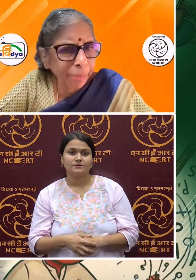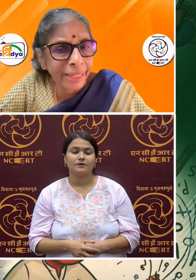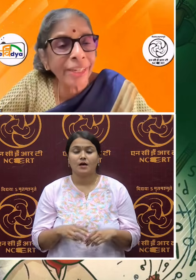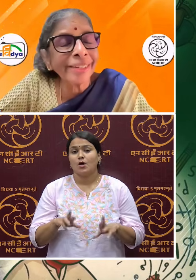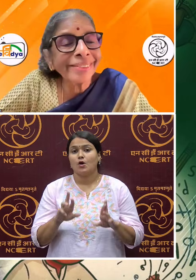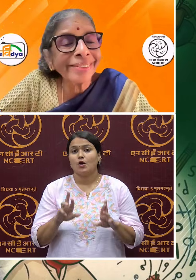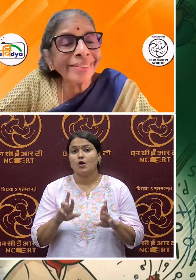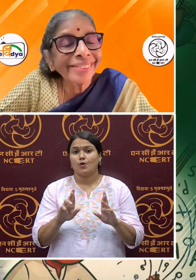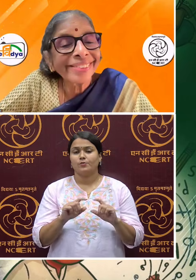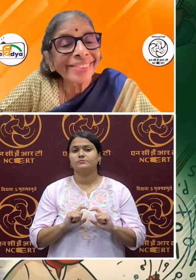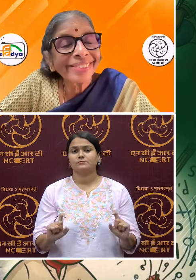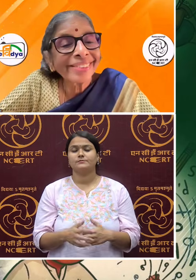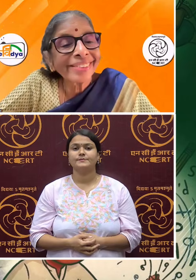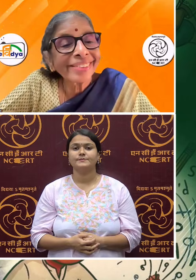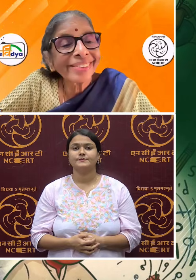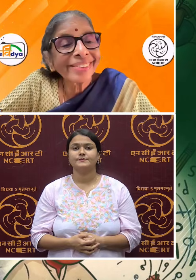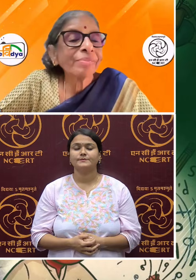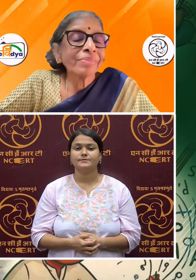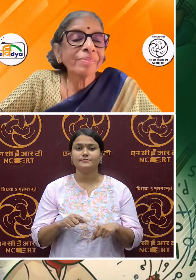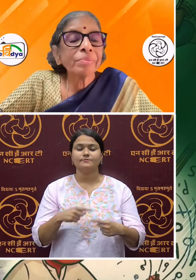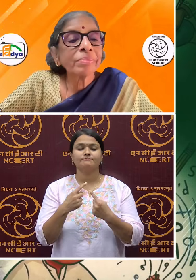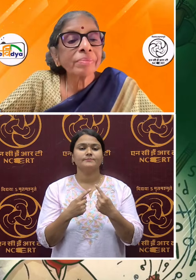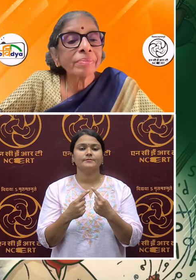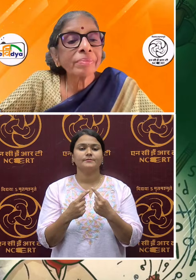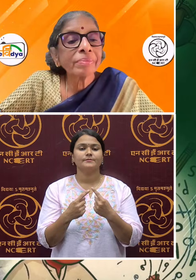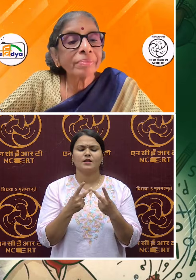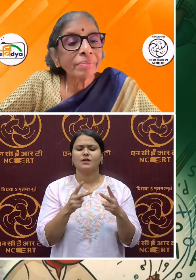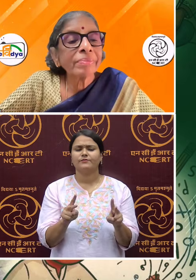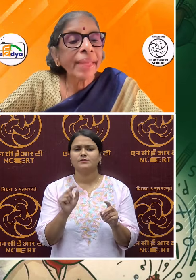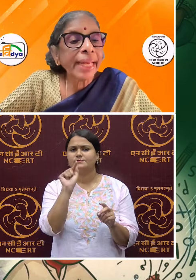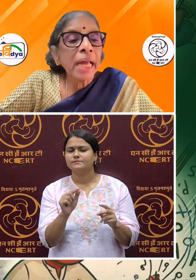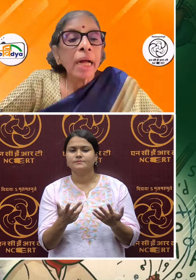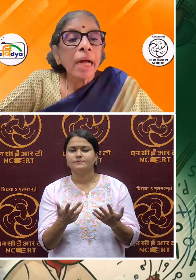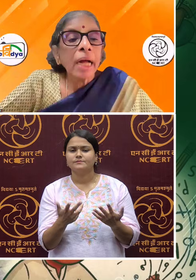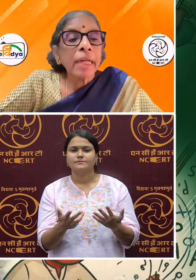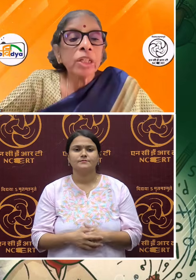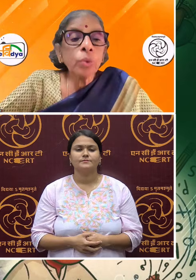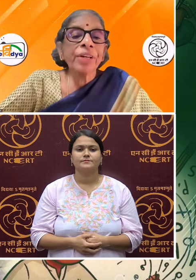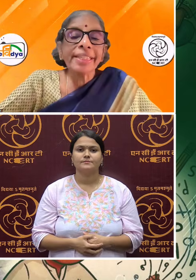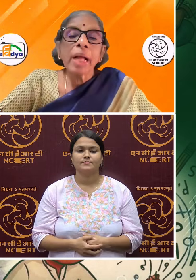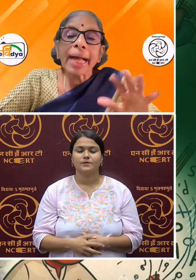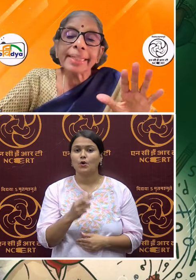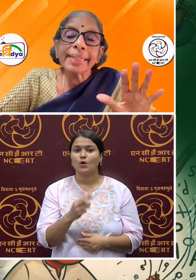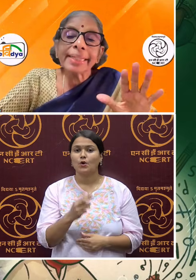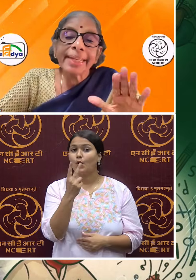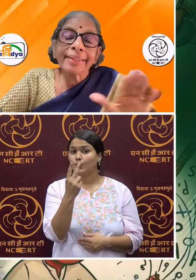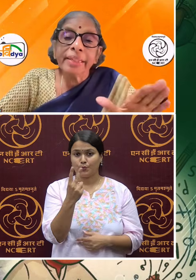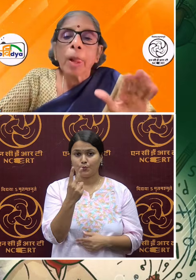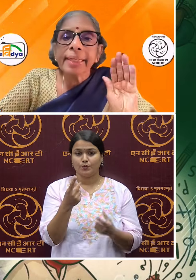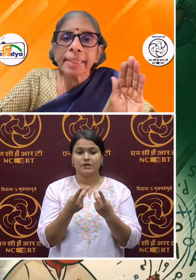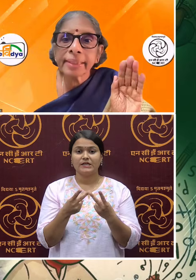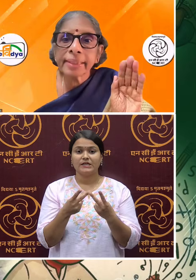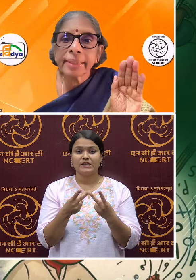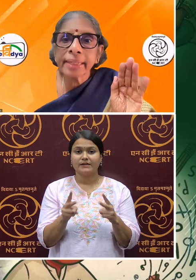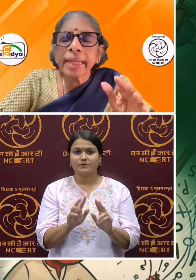I have made myself clear. Yes, ma'am. Yes. And now let's talk about the key differences. Yes, the two differences, as I said